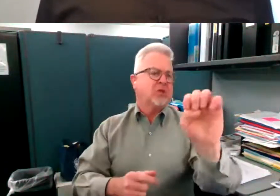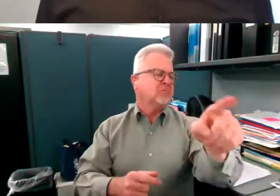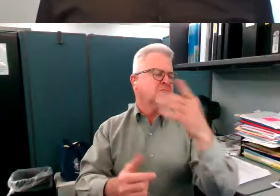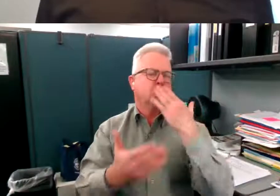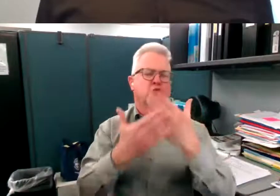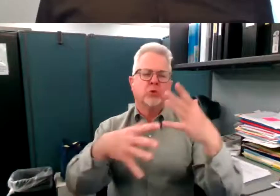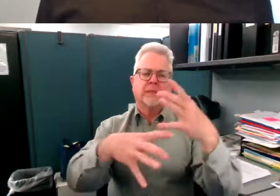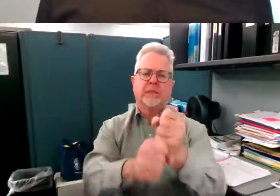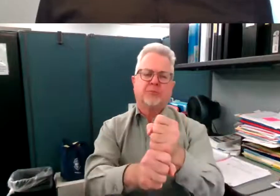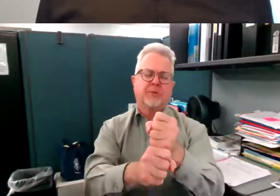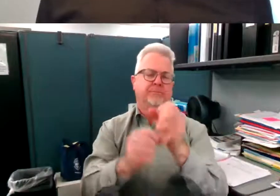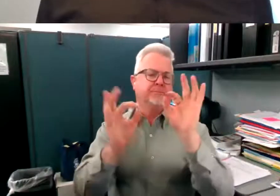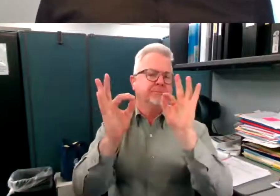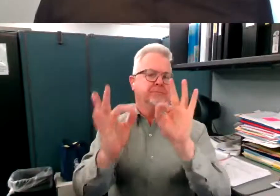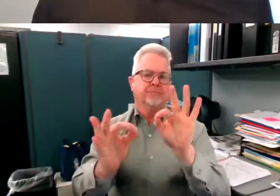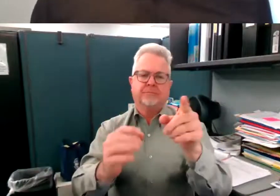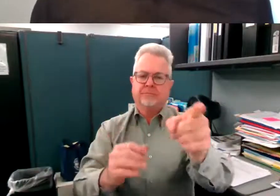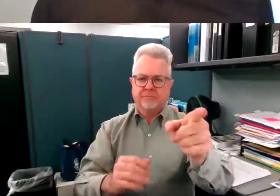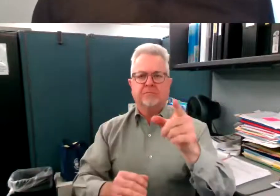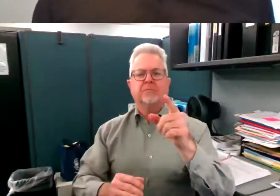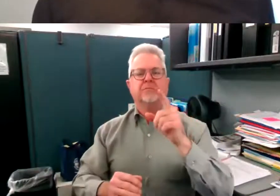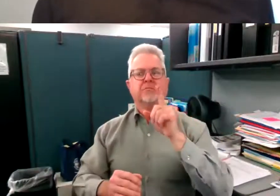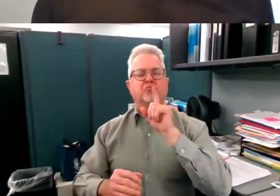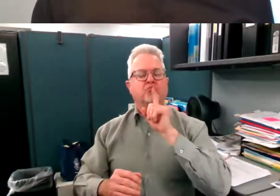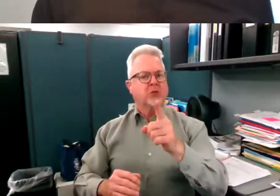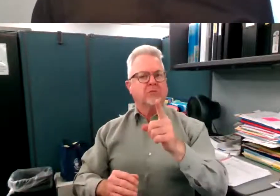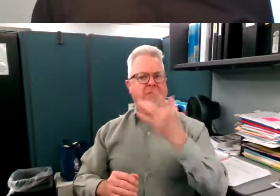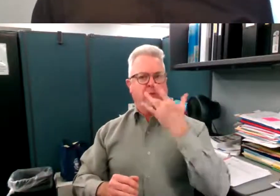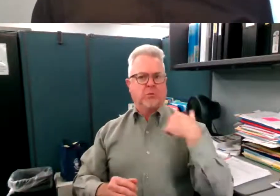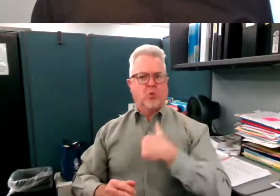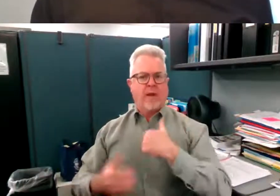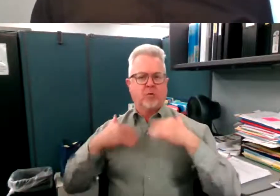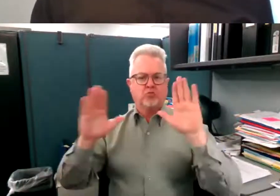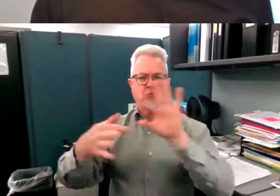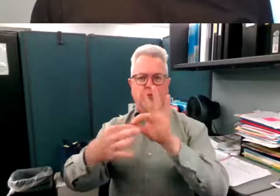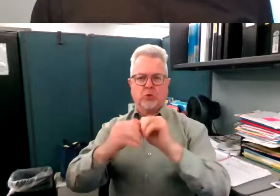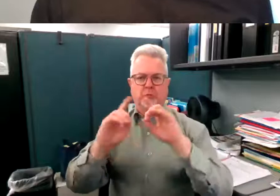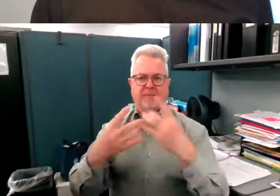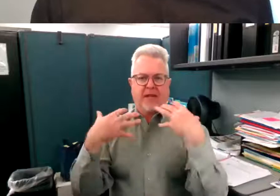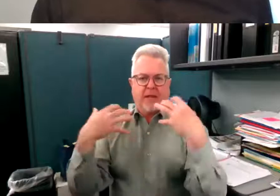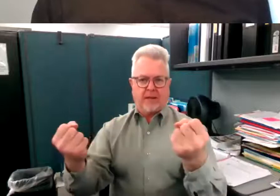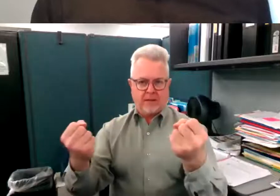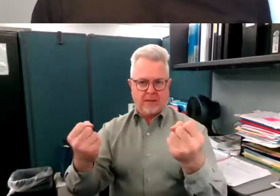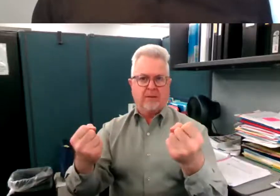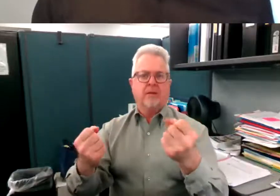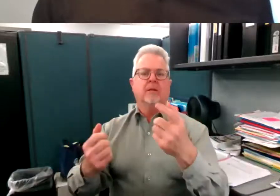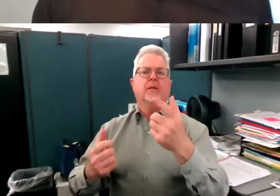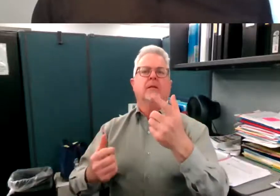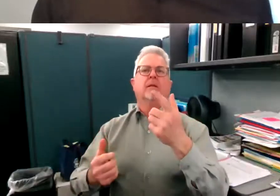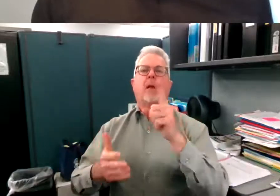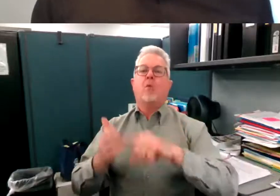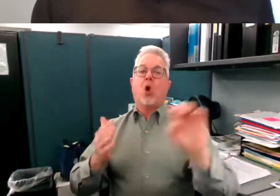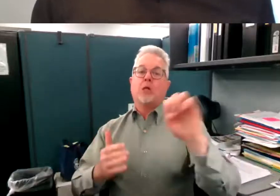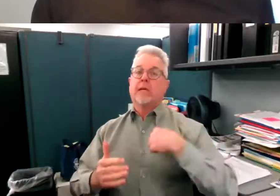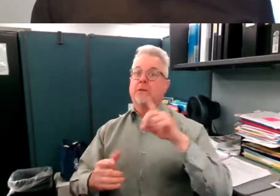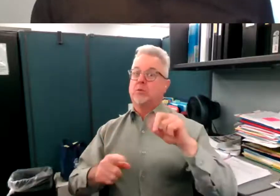Hi, everyone. Ernest, a really great summary there of everything that's going on. I feel like we have a great relationship with